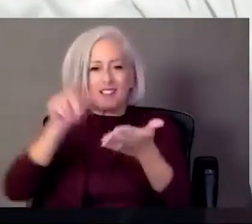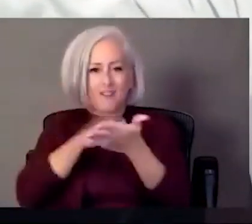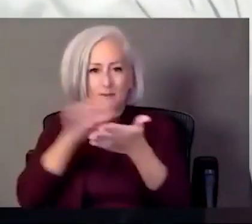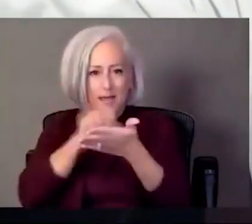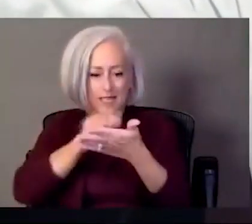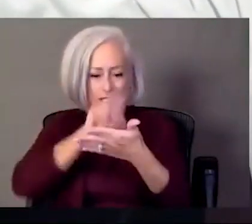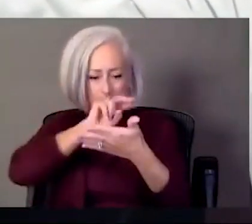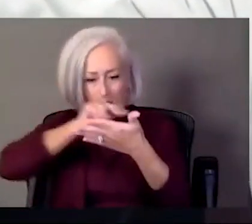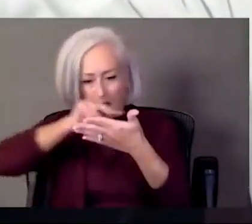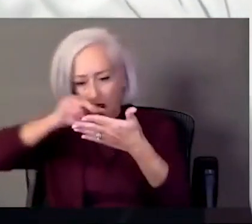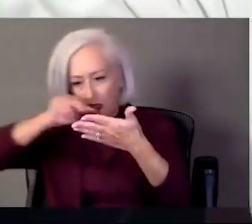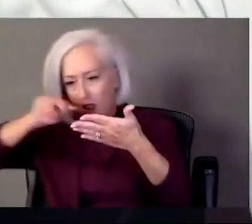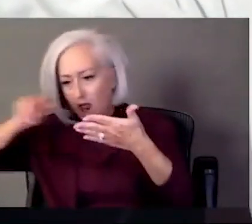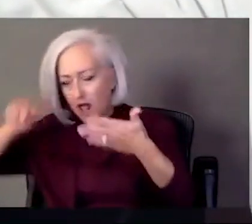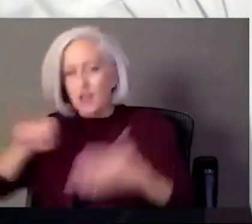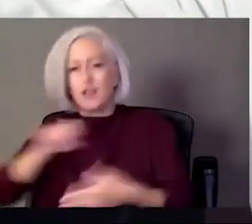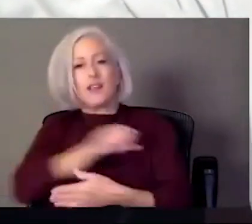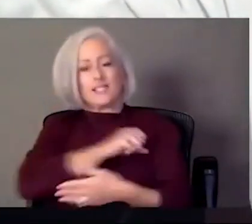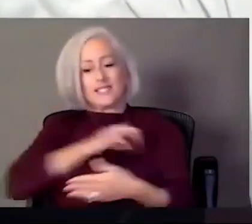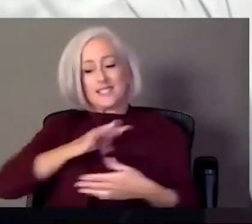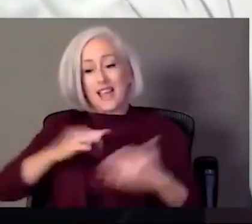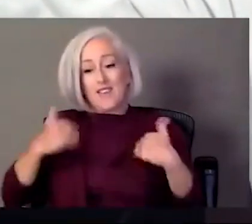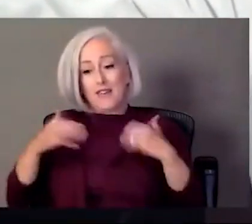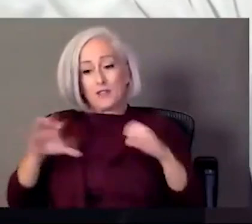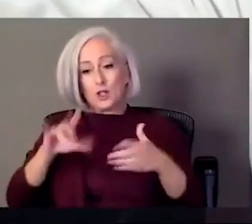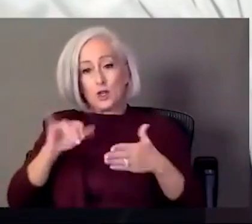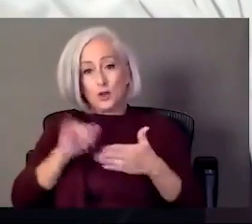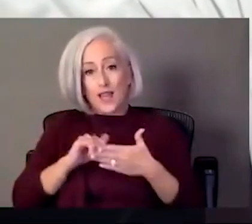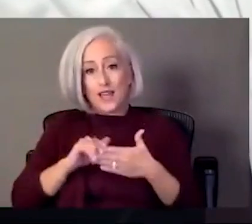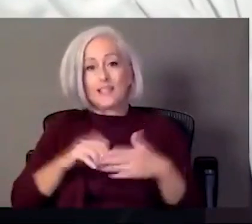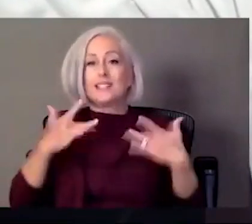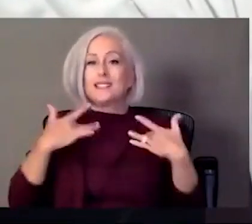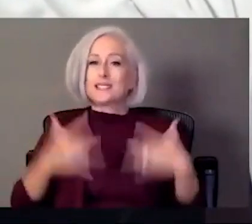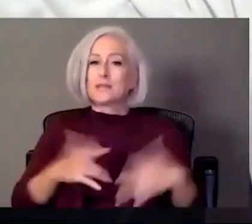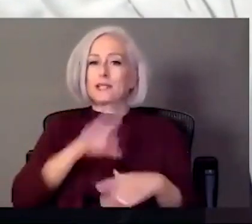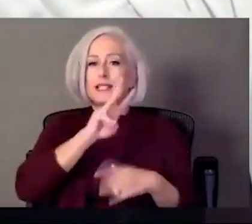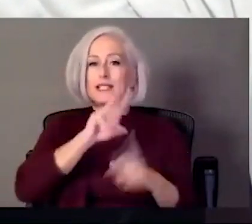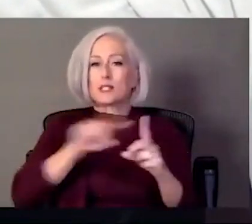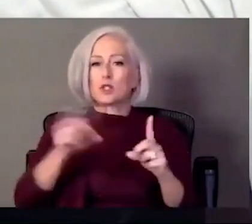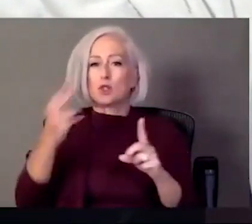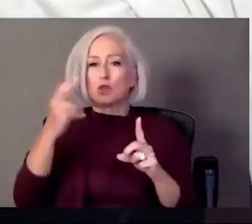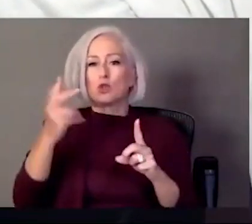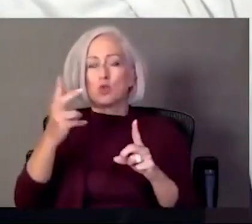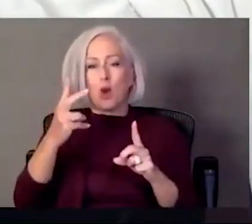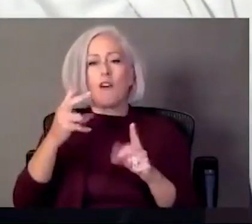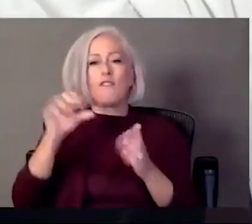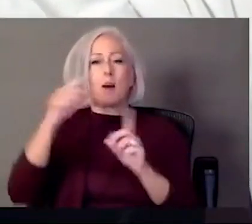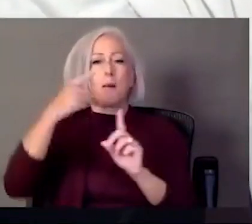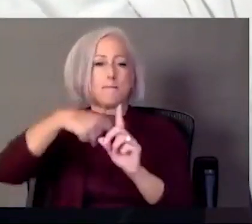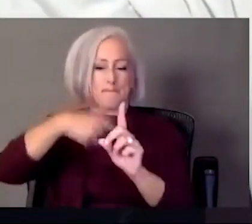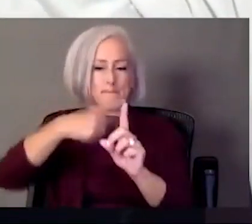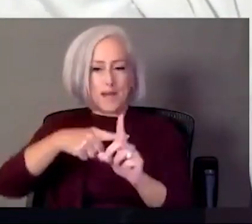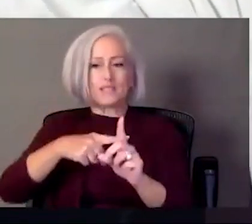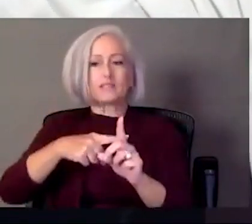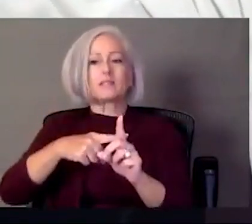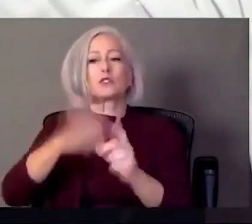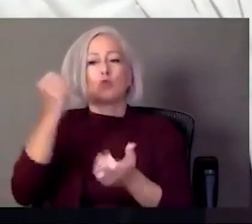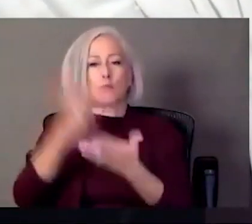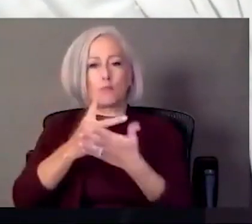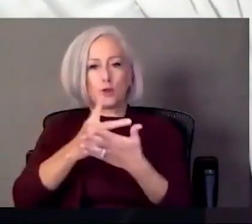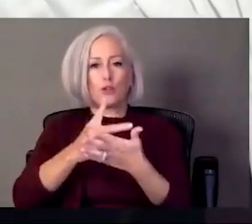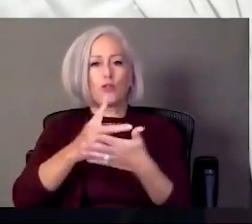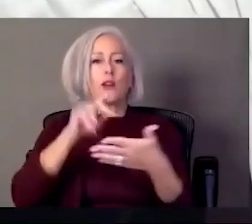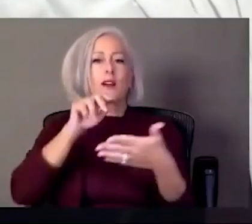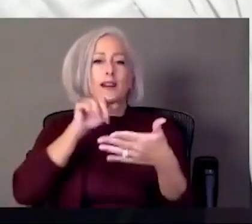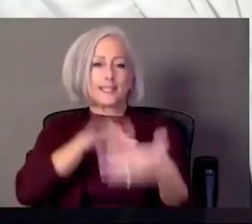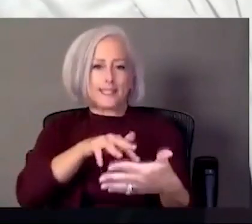staff designed to do that. But the average time is about 6 to 12 months to get a study through, usually about a year to be approved. What the